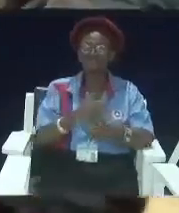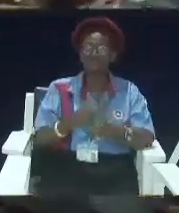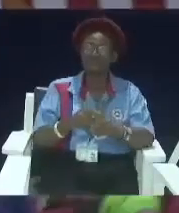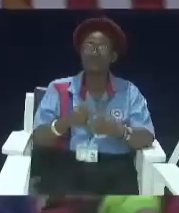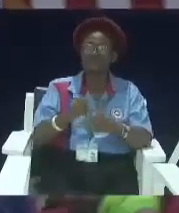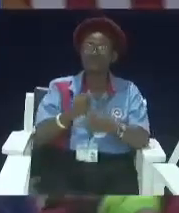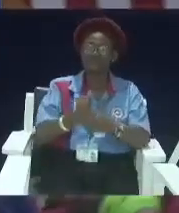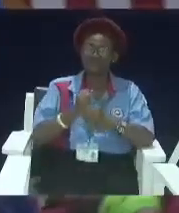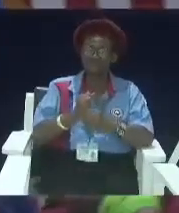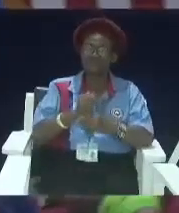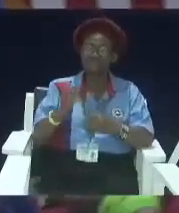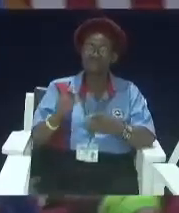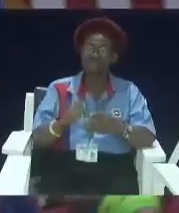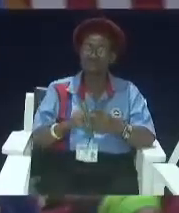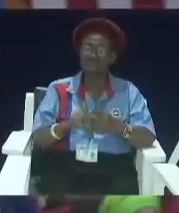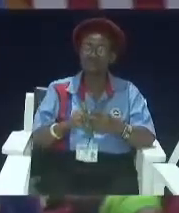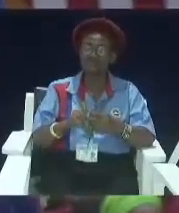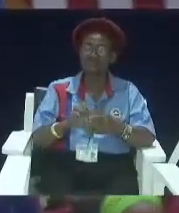You will receive